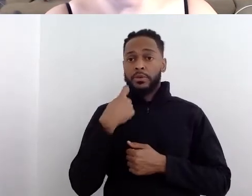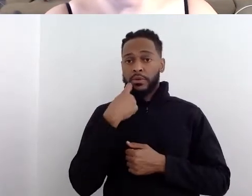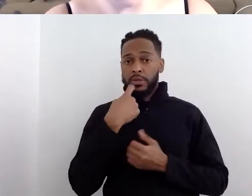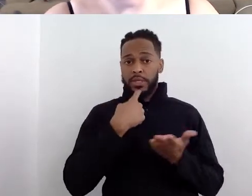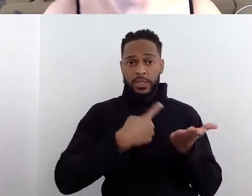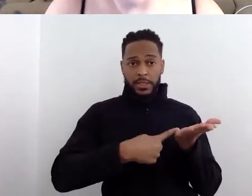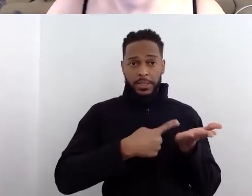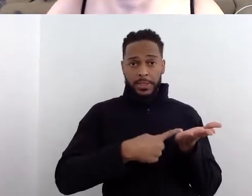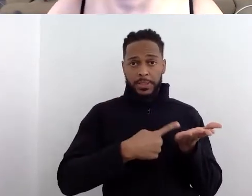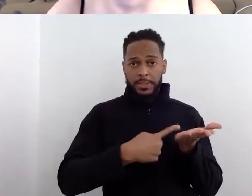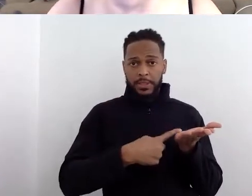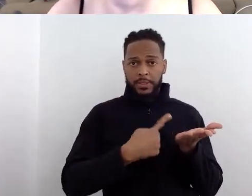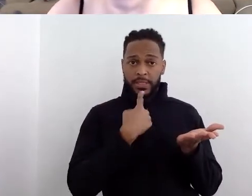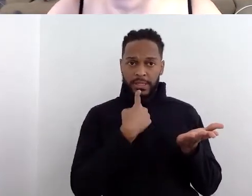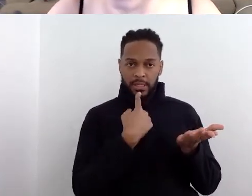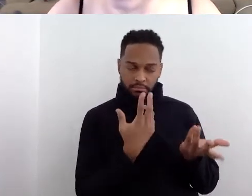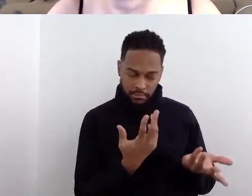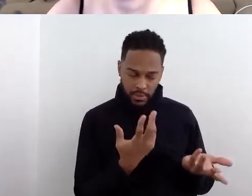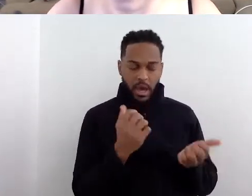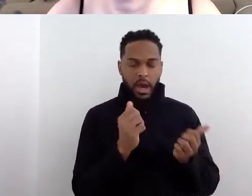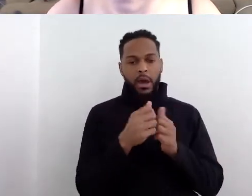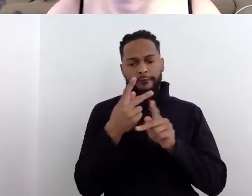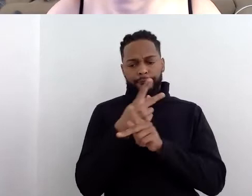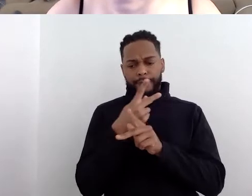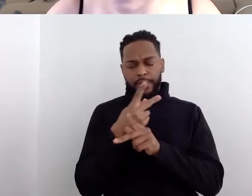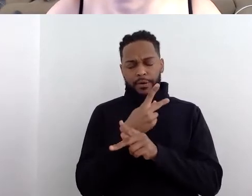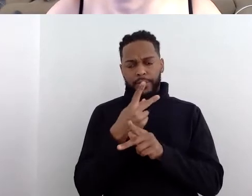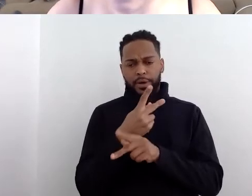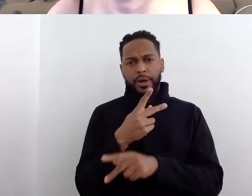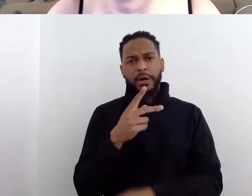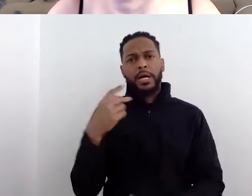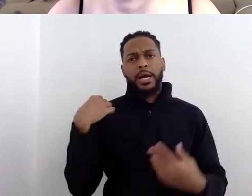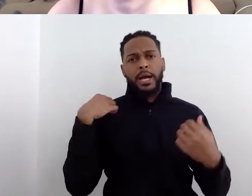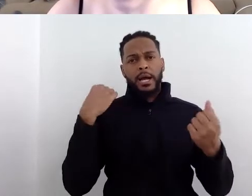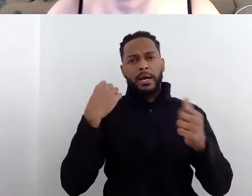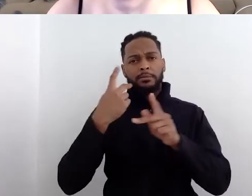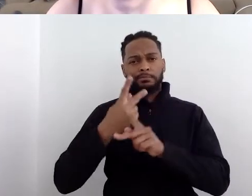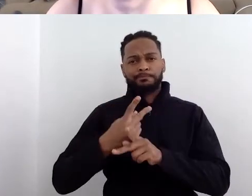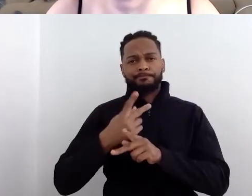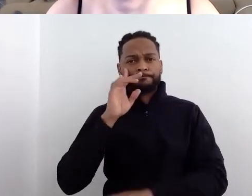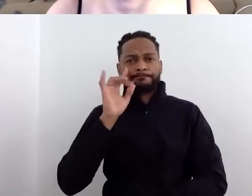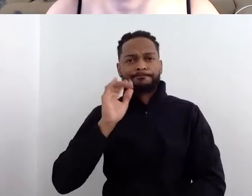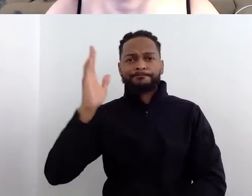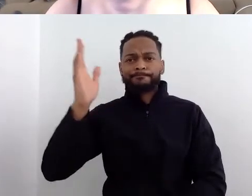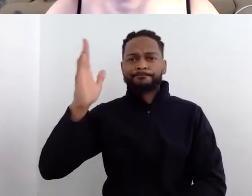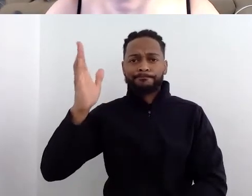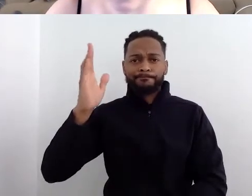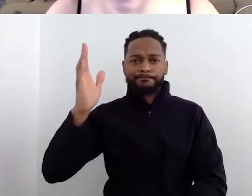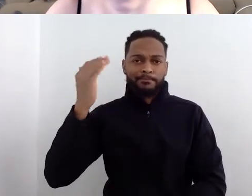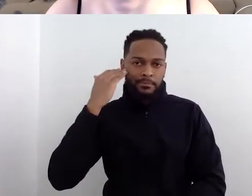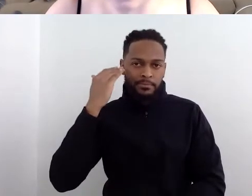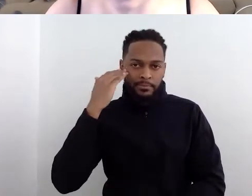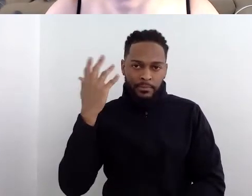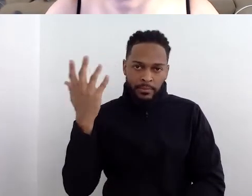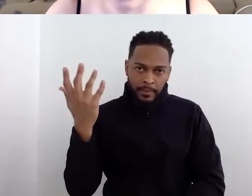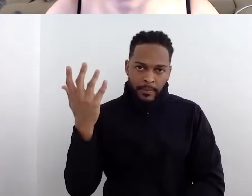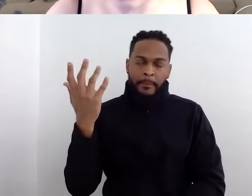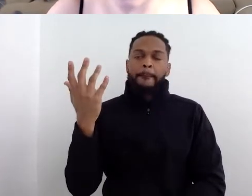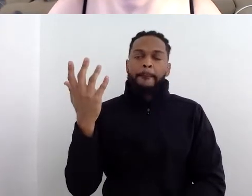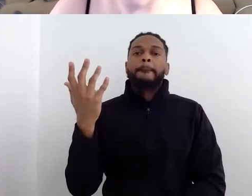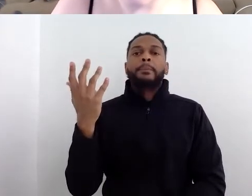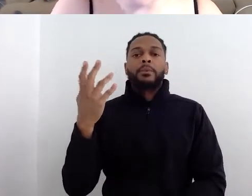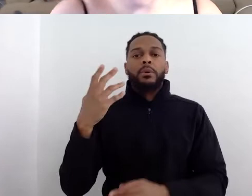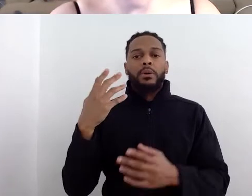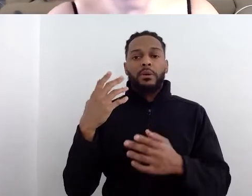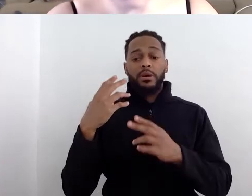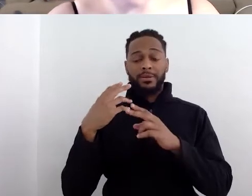how we kind of navigate, or what does maybe healthcare look like in the immediate future. We call the world